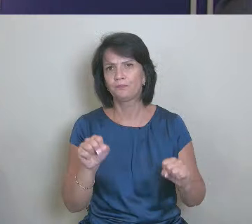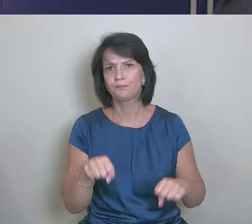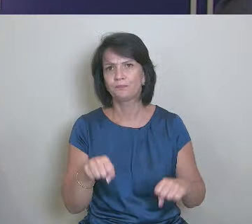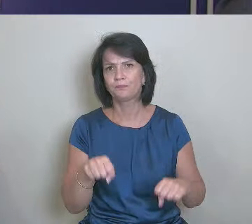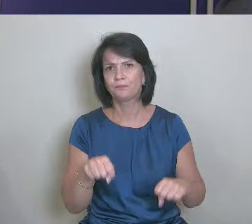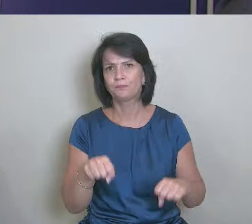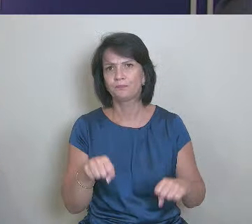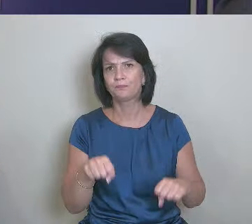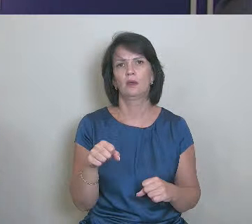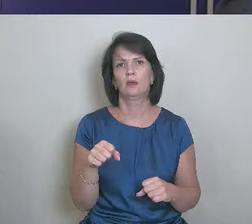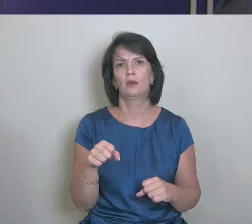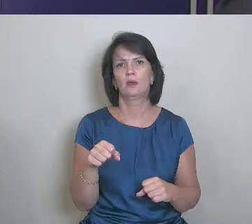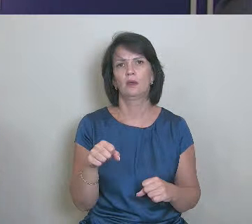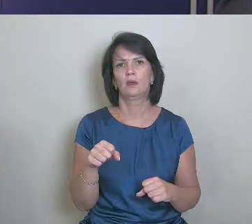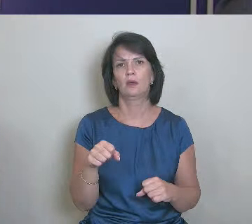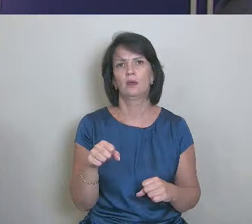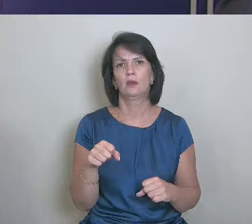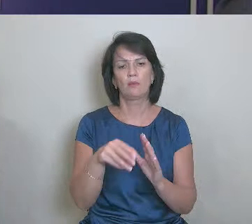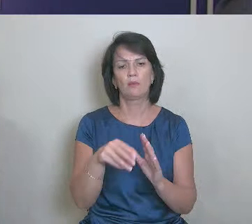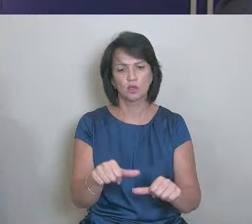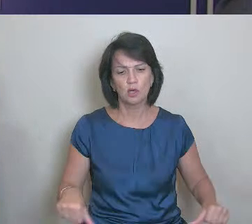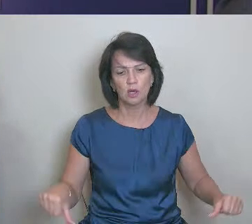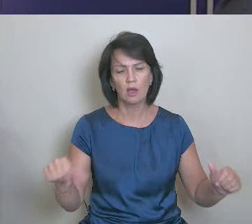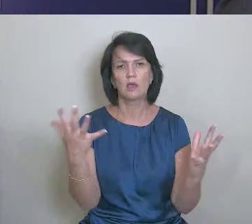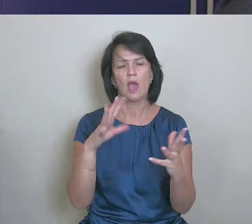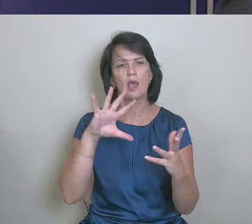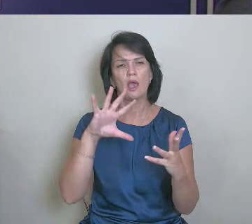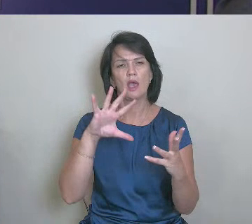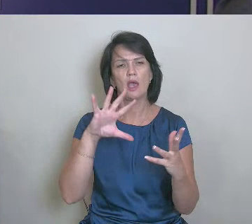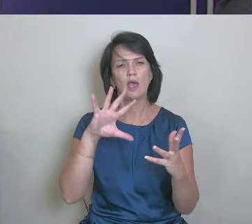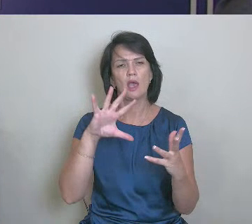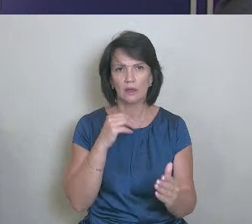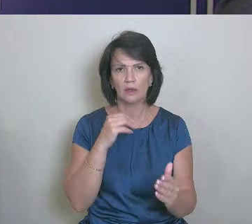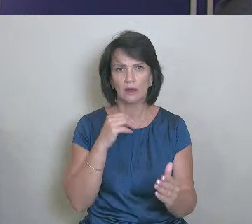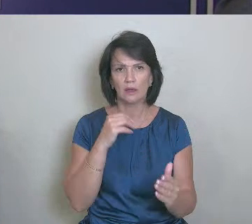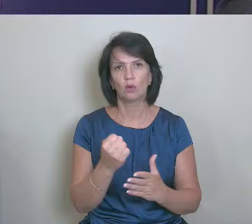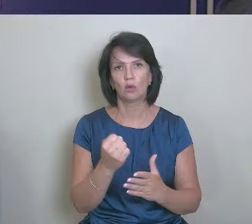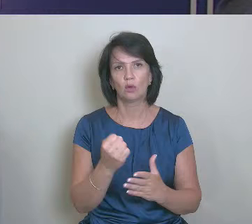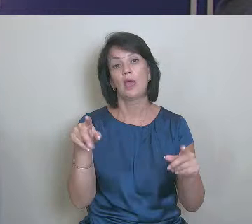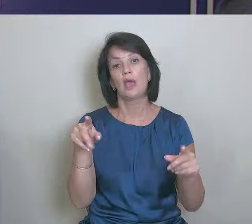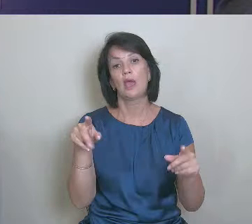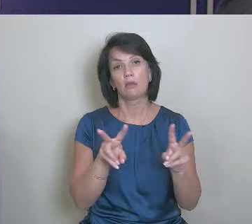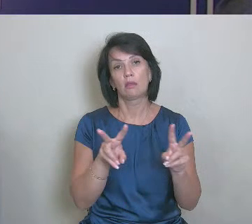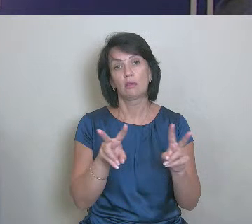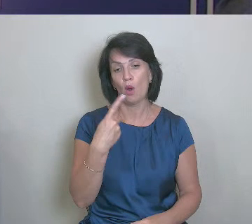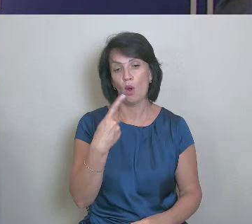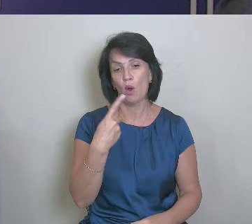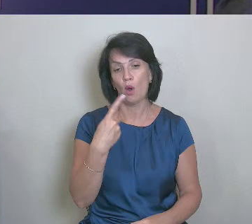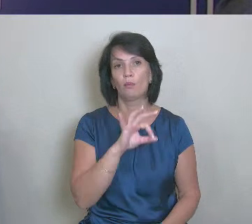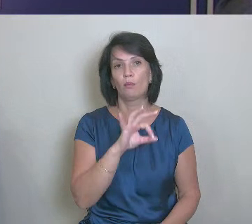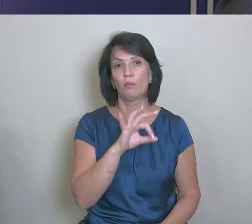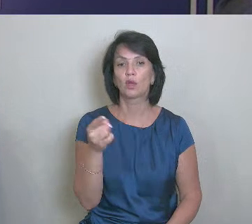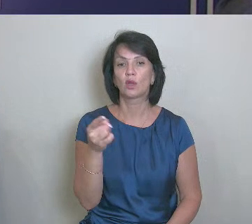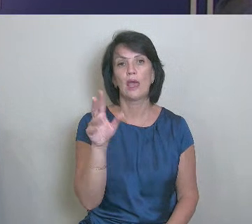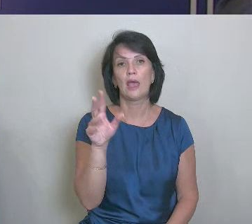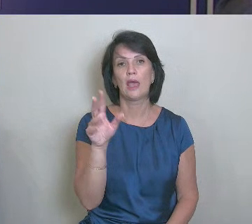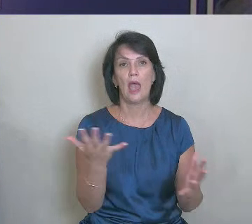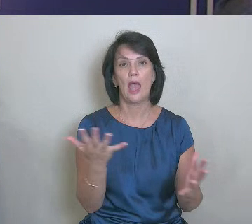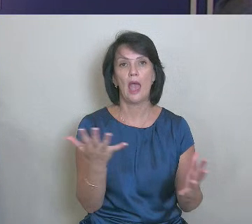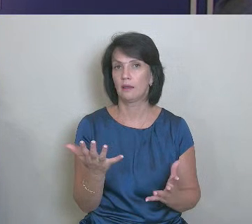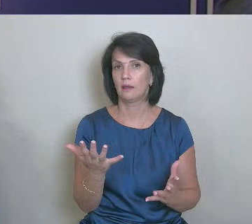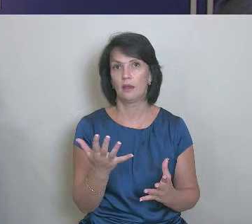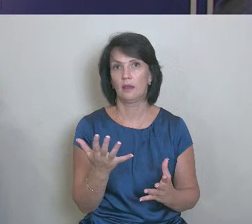about hierarchy, powers, and types of election commissions, their mandate, or